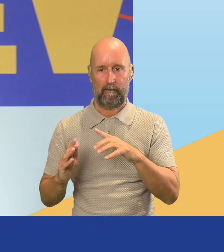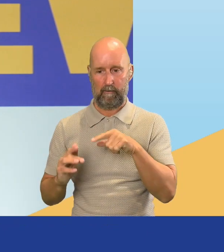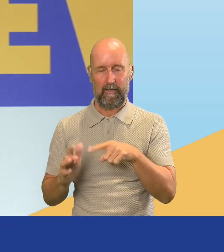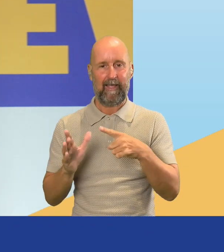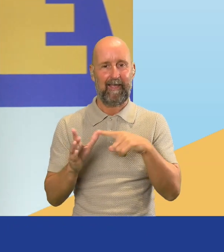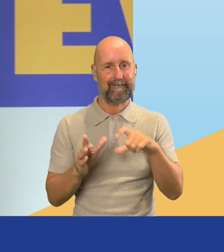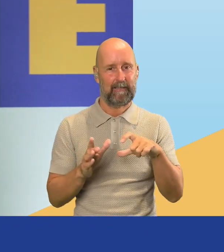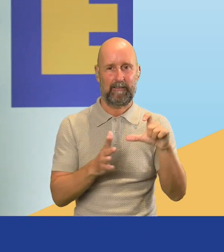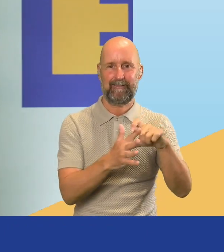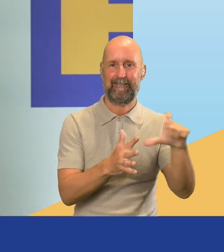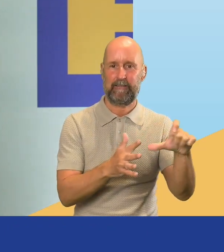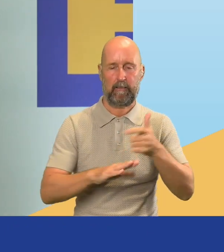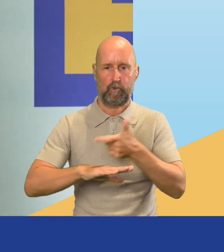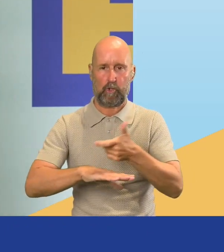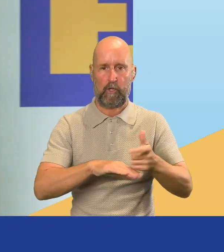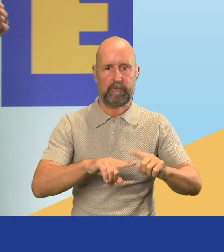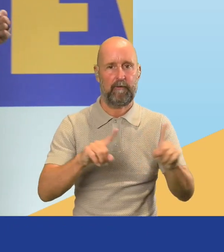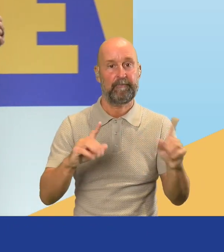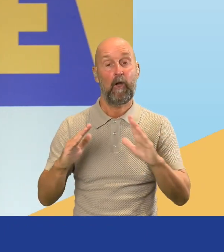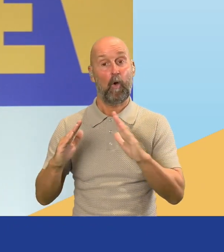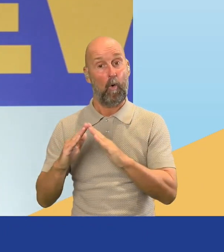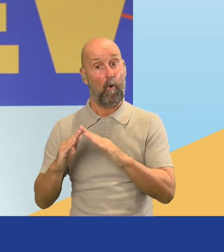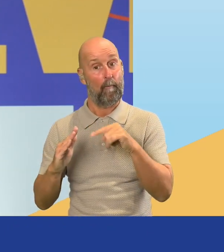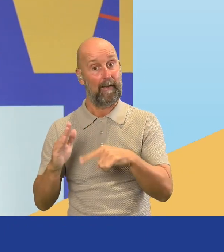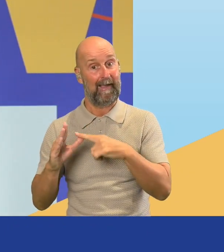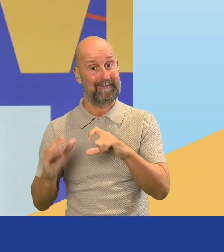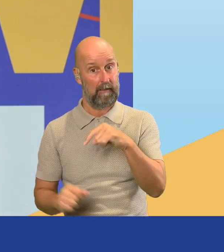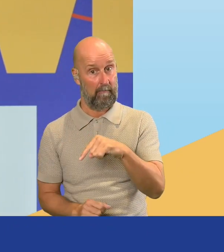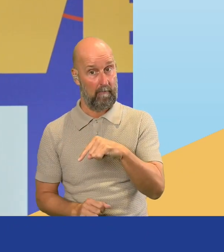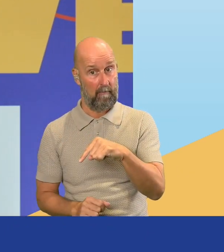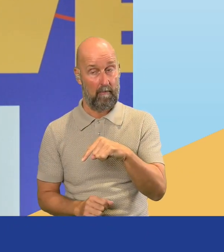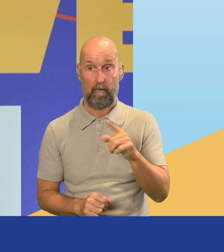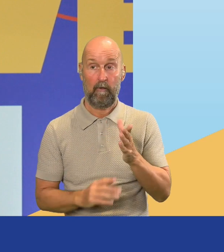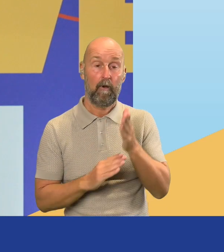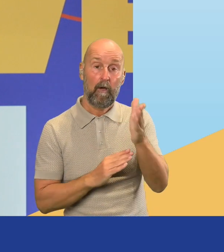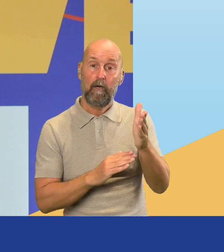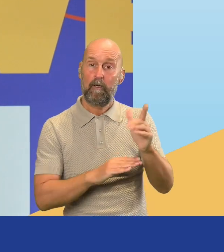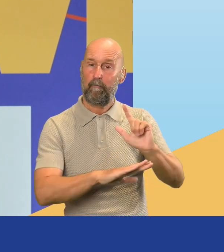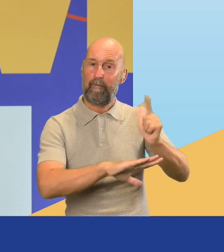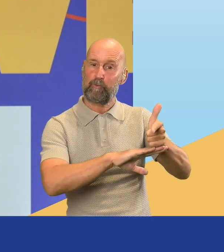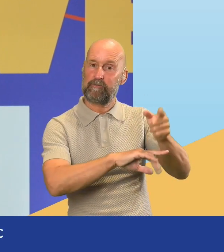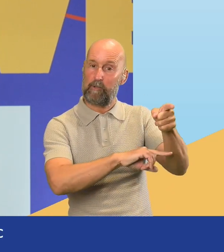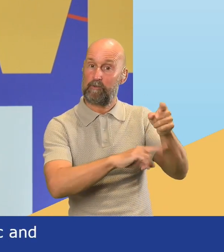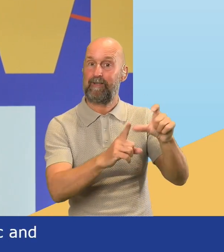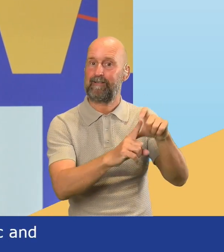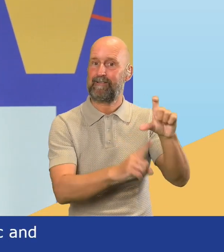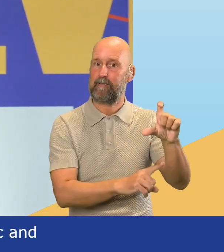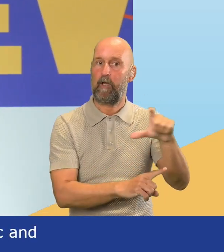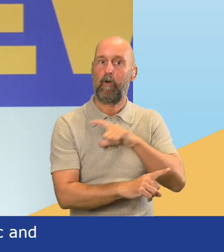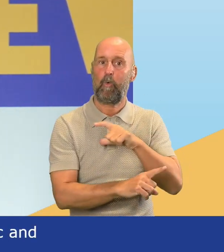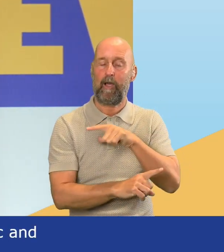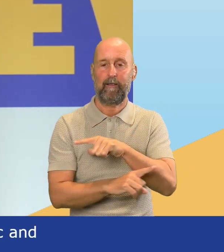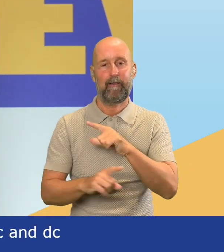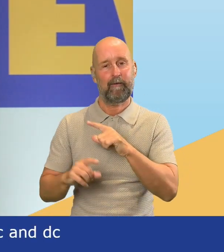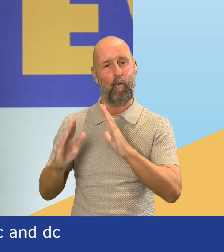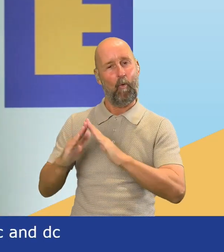and DC charging? So your home is going to charge with AC, but if you go to a service station, that's going to charge in DC. And that's because your home runs on